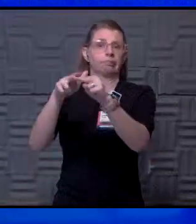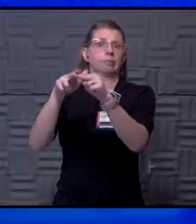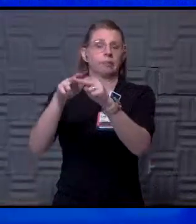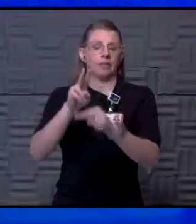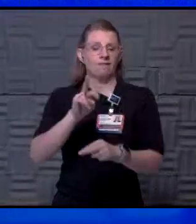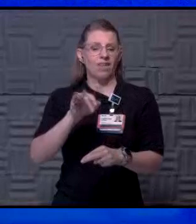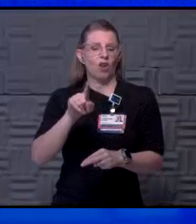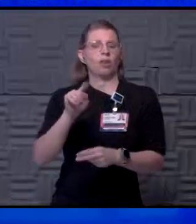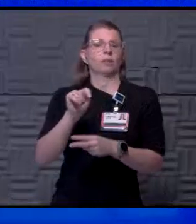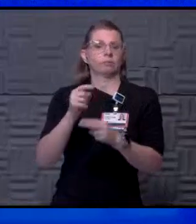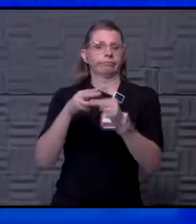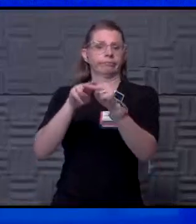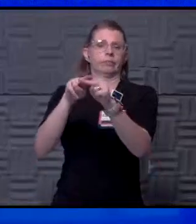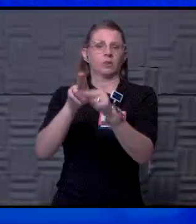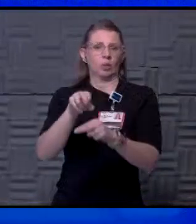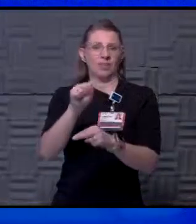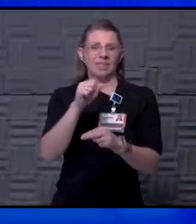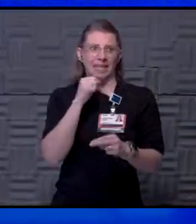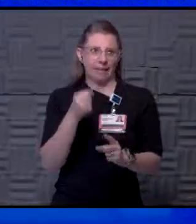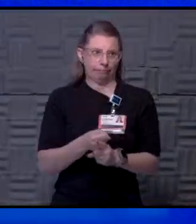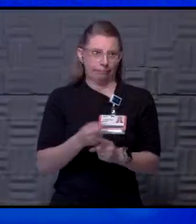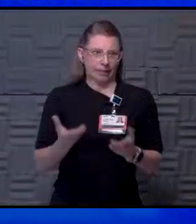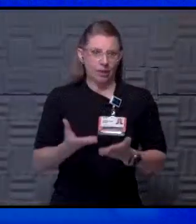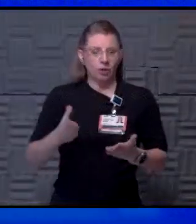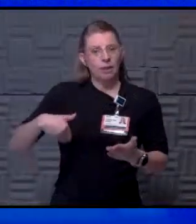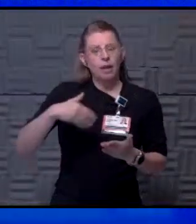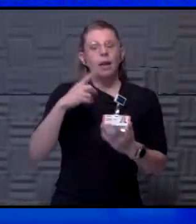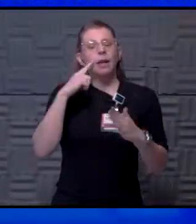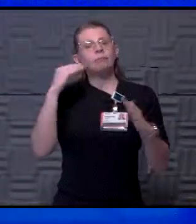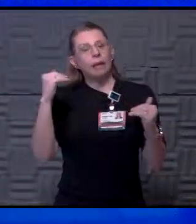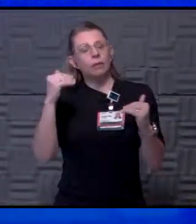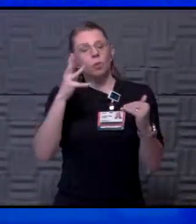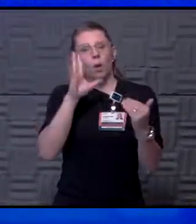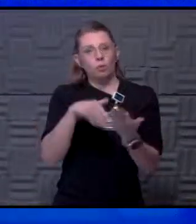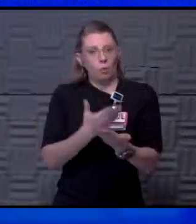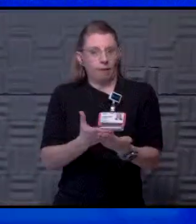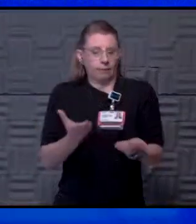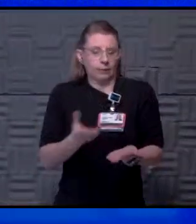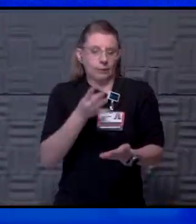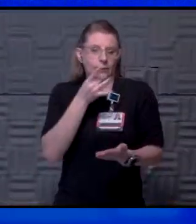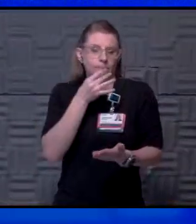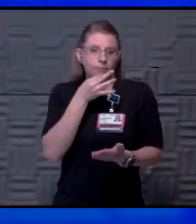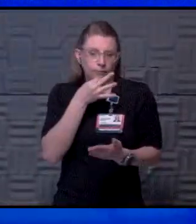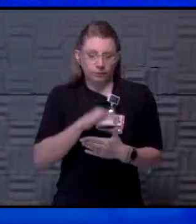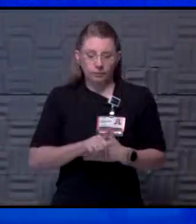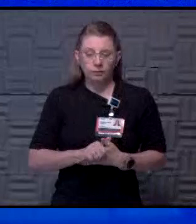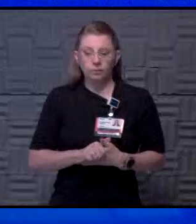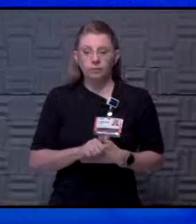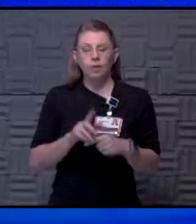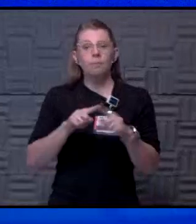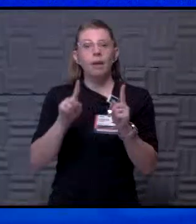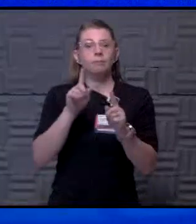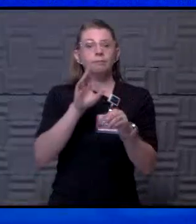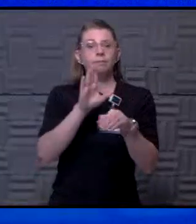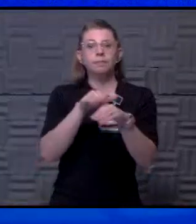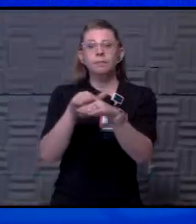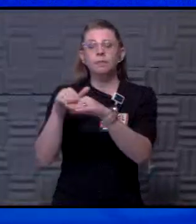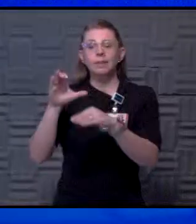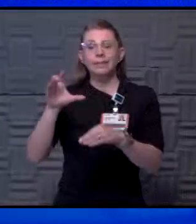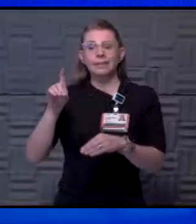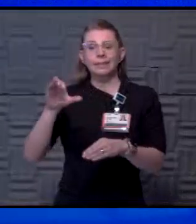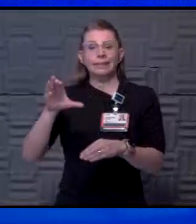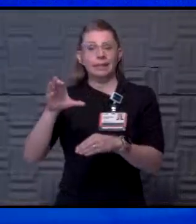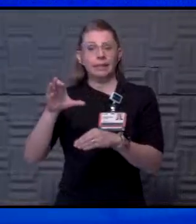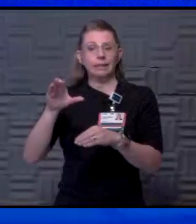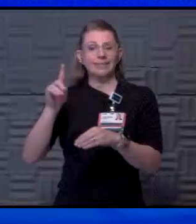as here as yet, but I suspect it will get here. And for those who are, by the way, on the data the CDC